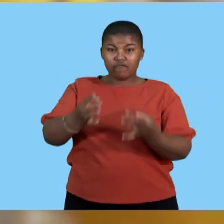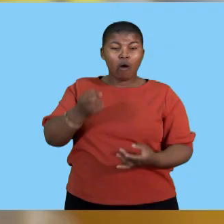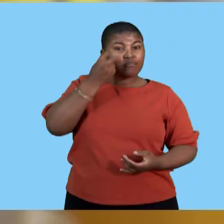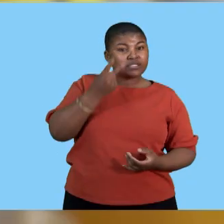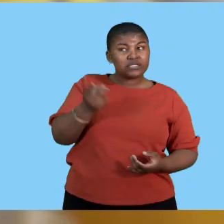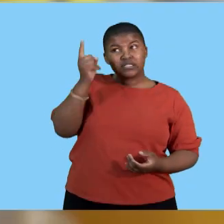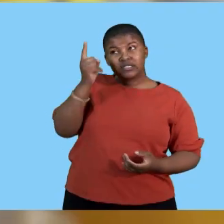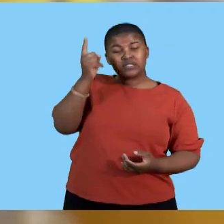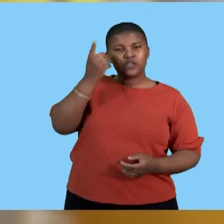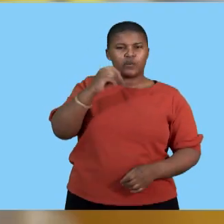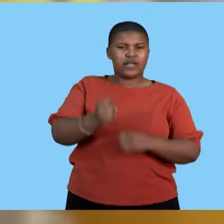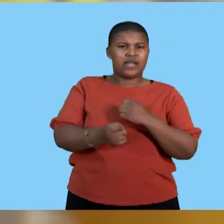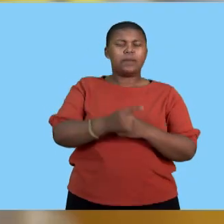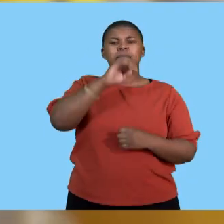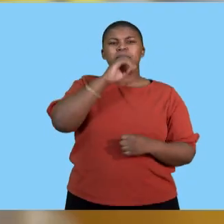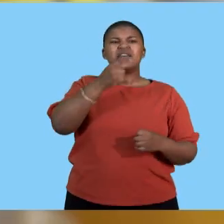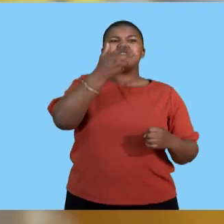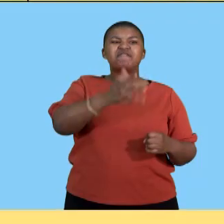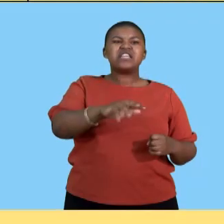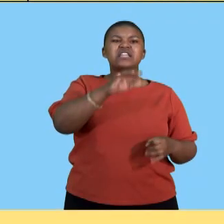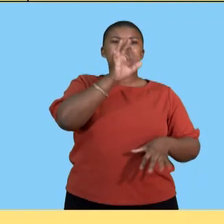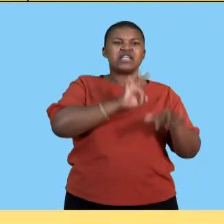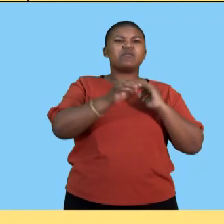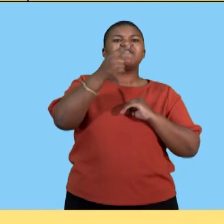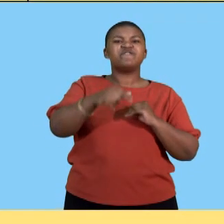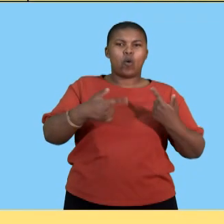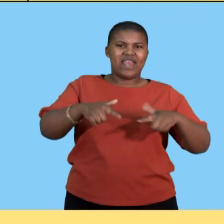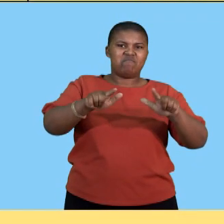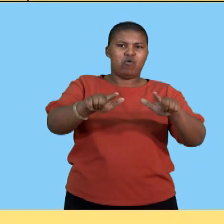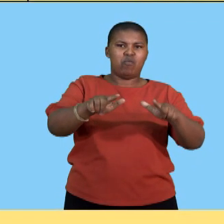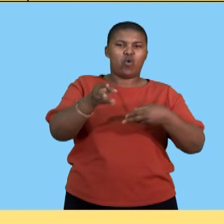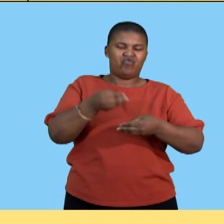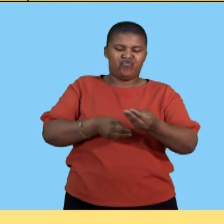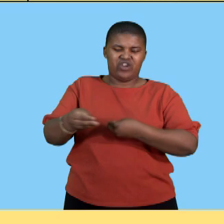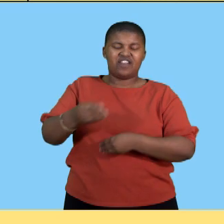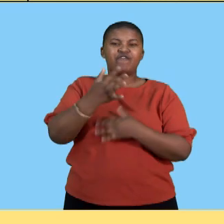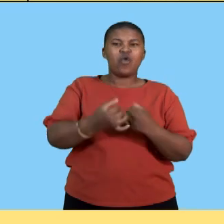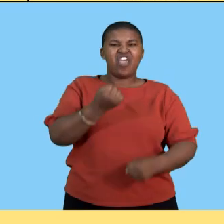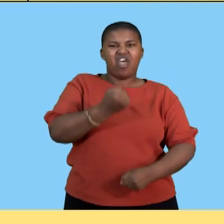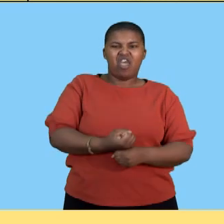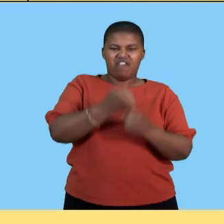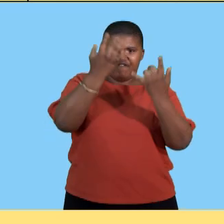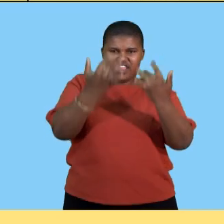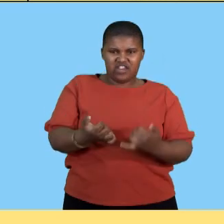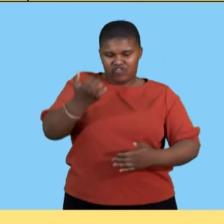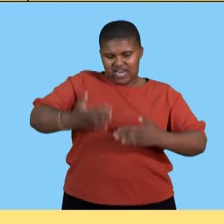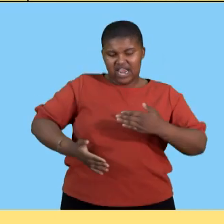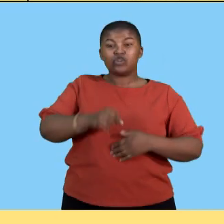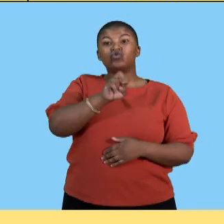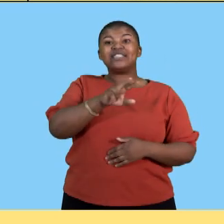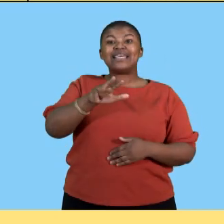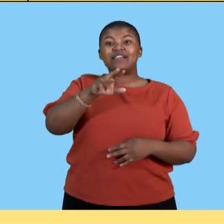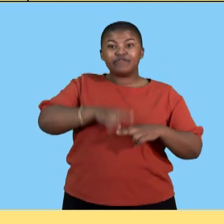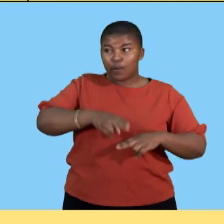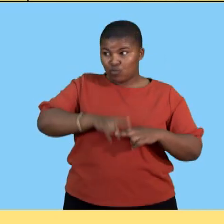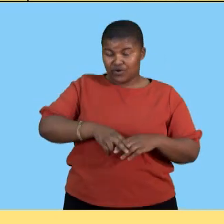we see here is an extract pre-adjustment trial balance of Limpopo traders at the end of their financial period, which ends on the 28th